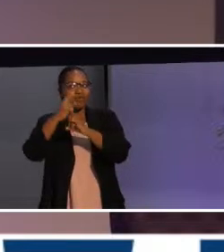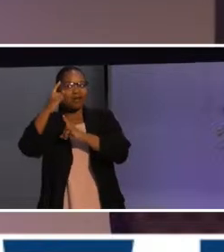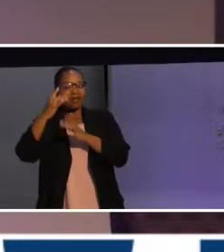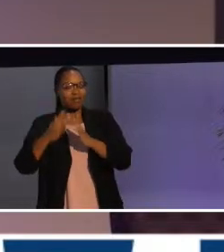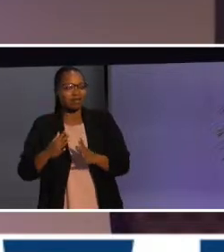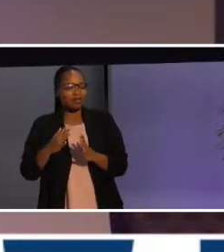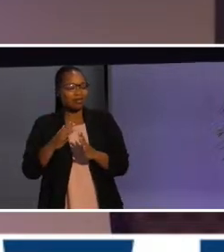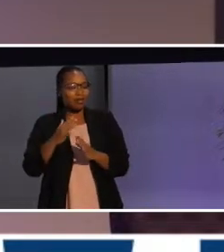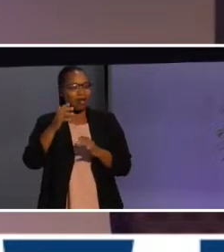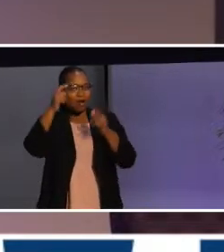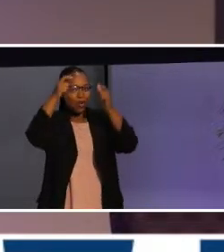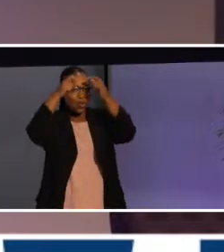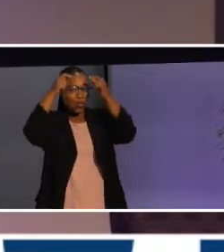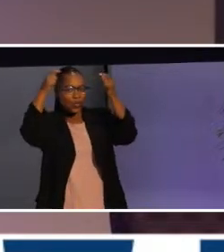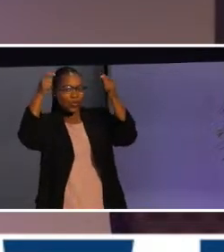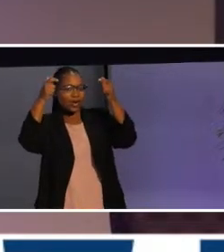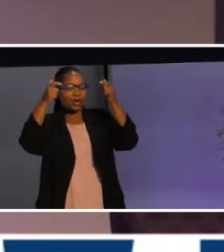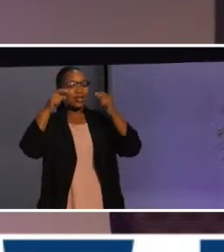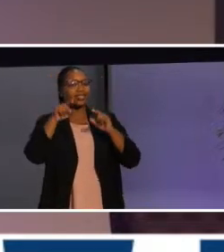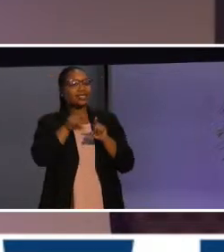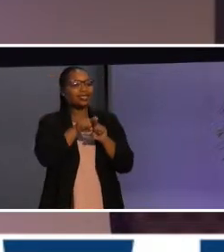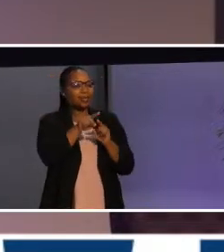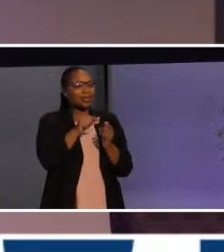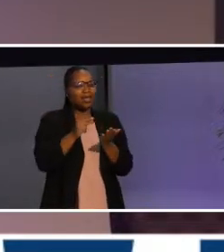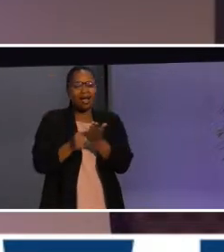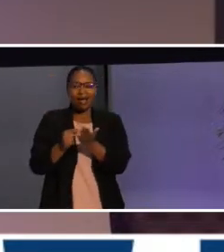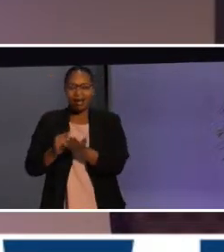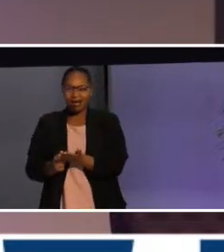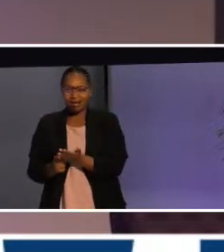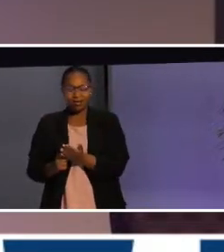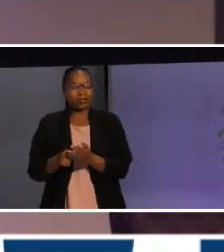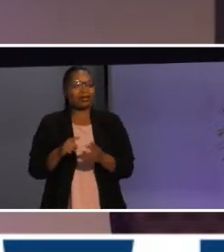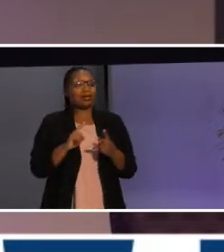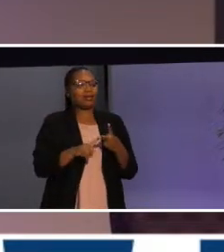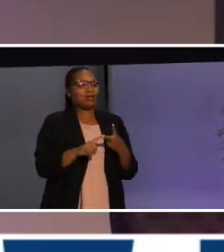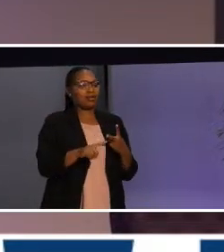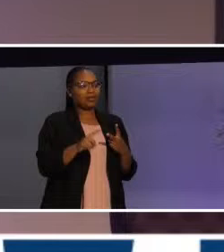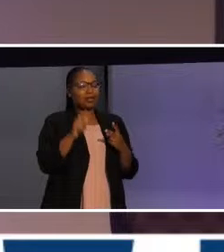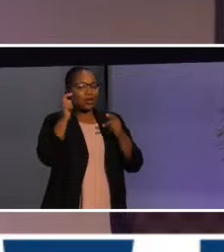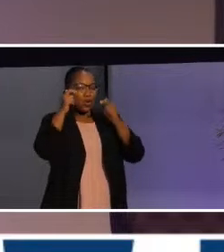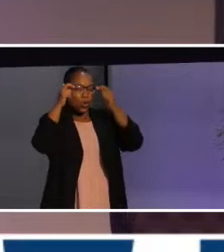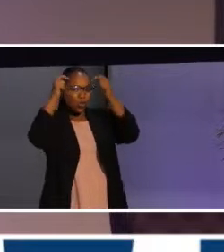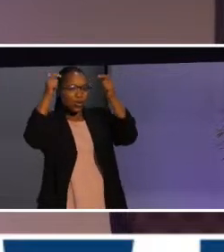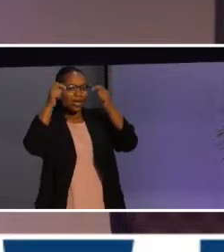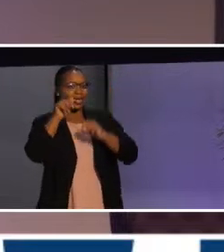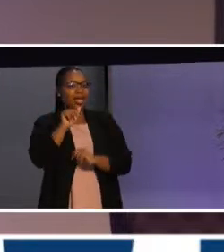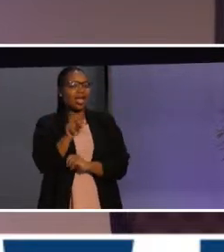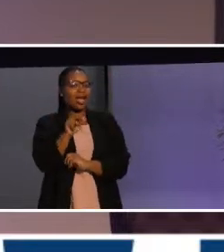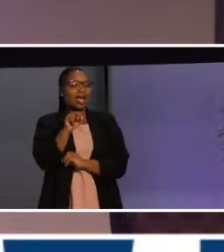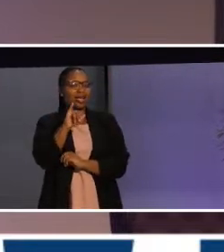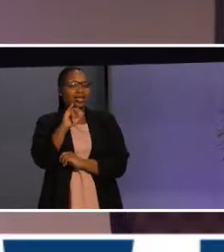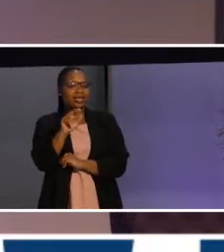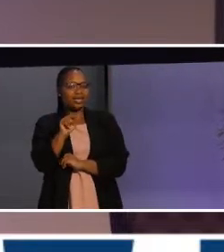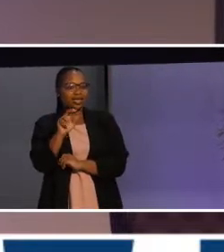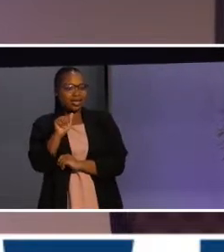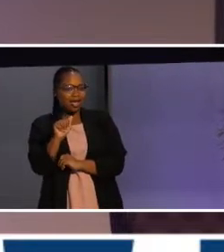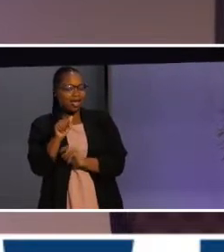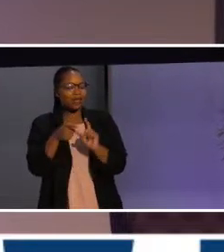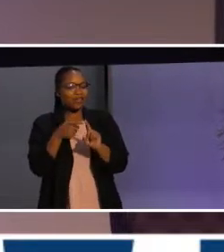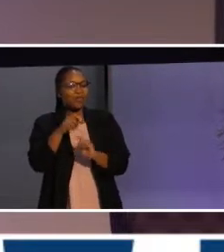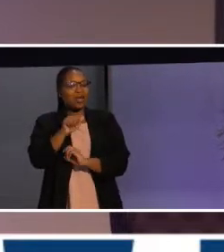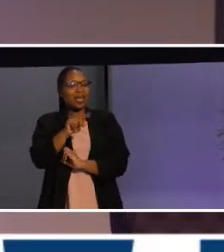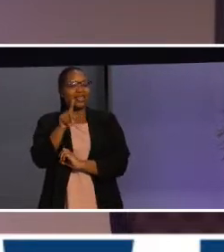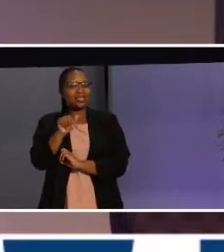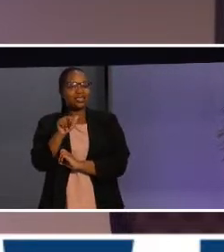of the Asante Kingdom of Ghana, like the Queen Amina of Azaria